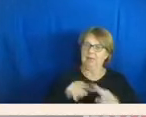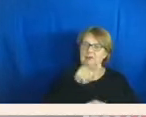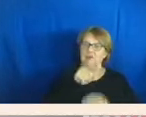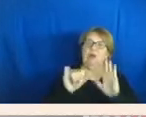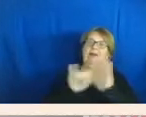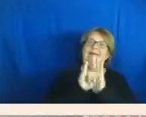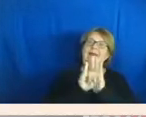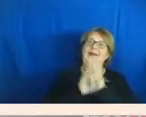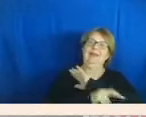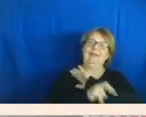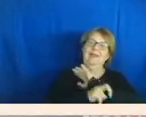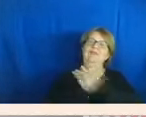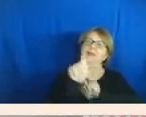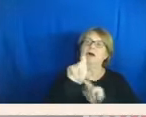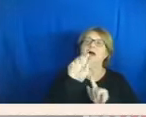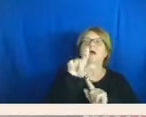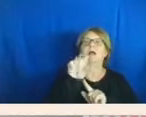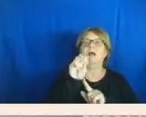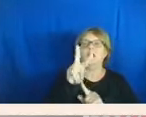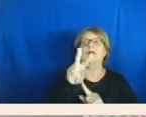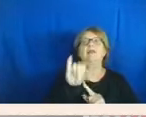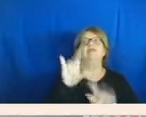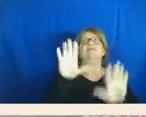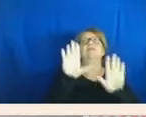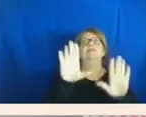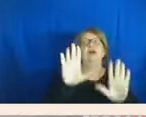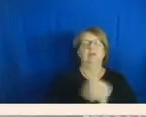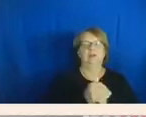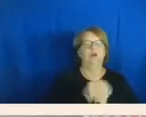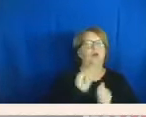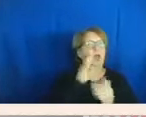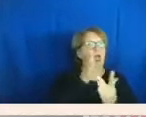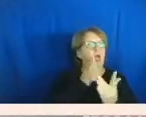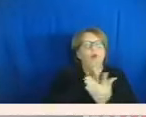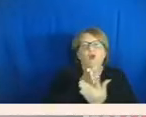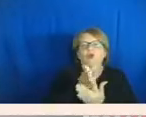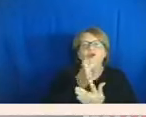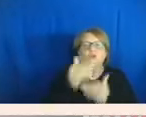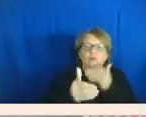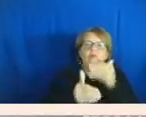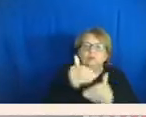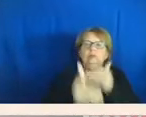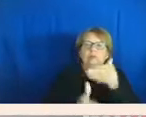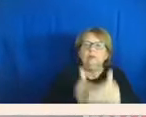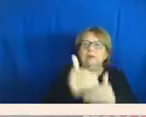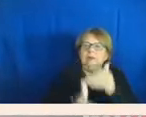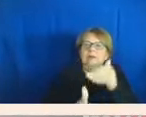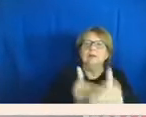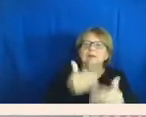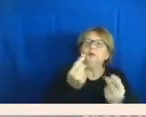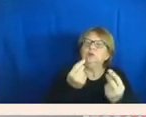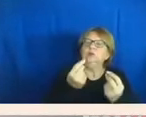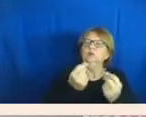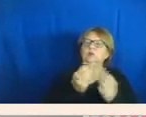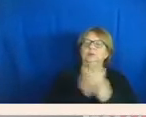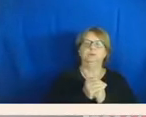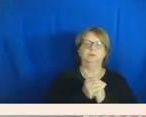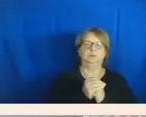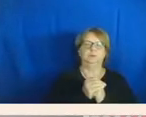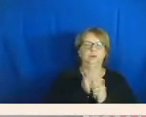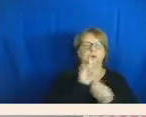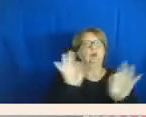identitytheft.gov is a fabulous. It walks you through it. This is how you do it. Step by step by step by step. So important to know that